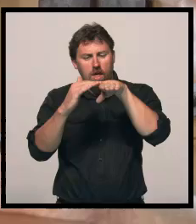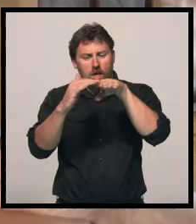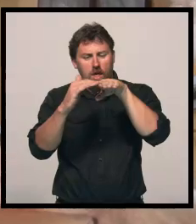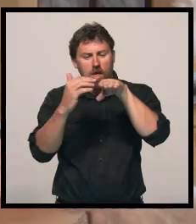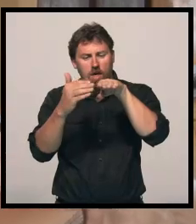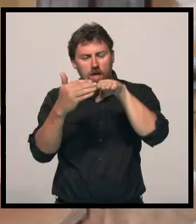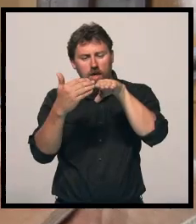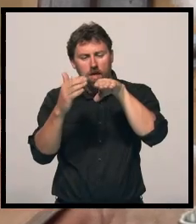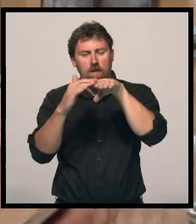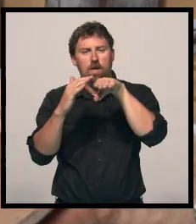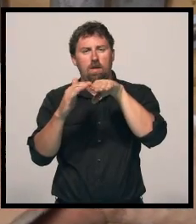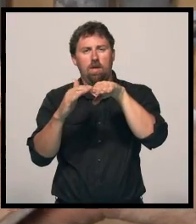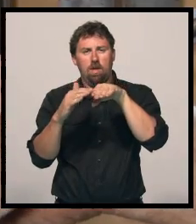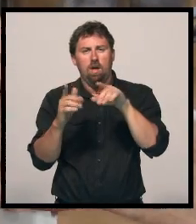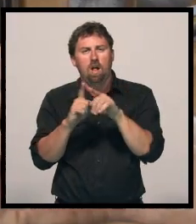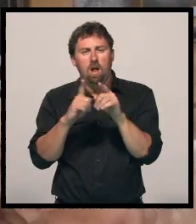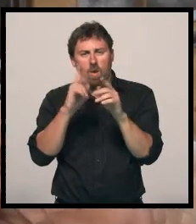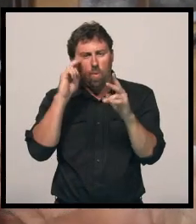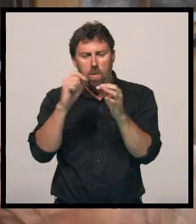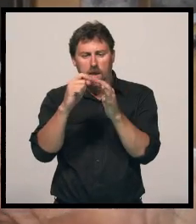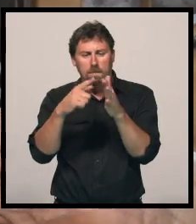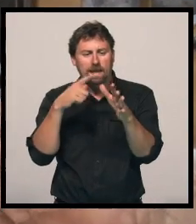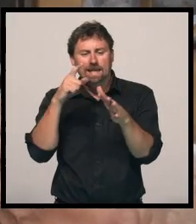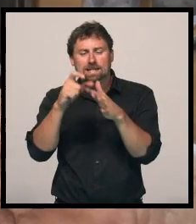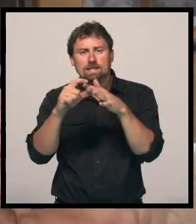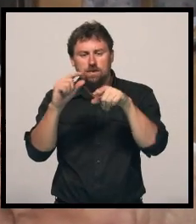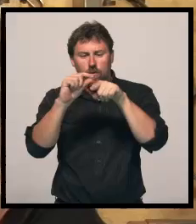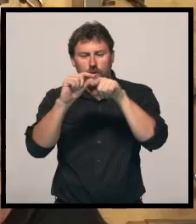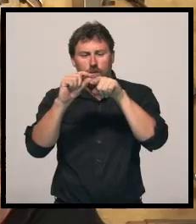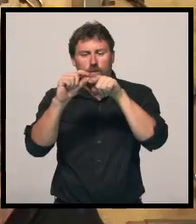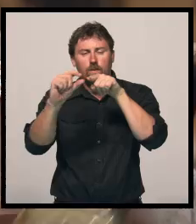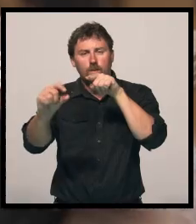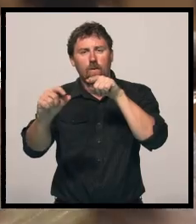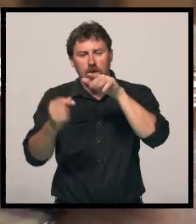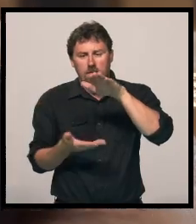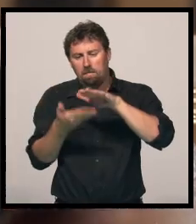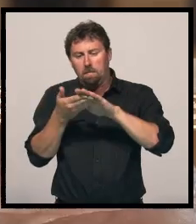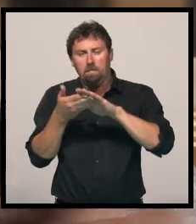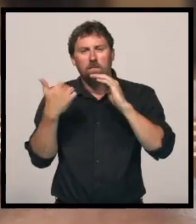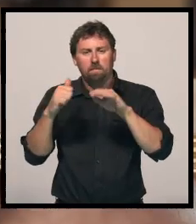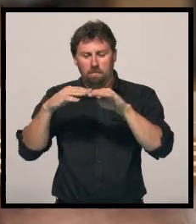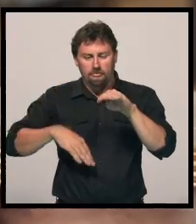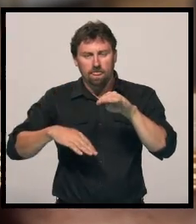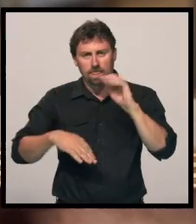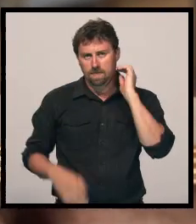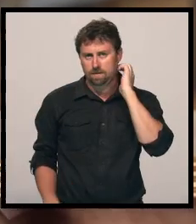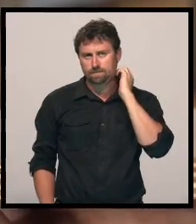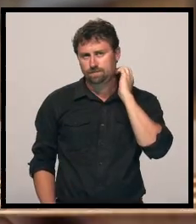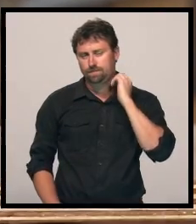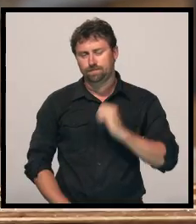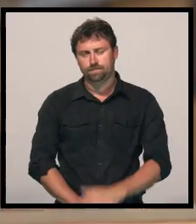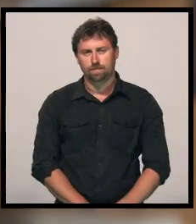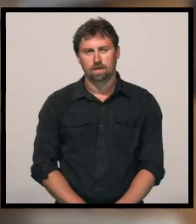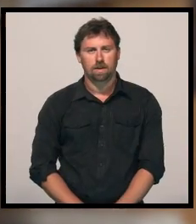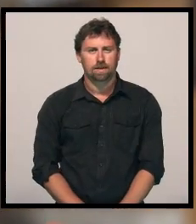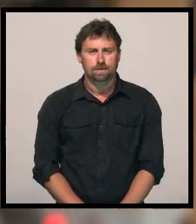on the inside and that'll give you a bead on the inside. So you don't want a lot of glue on the inside, but you want it on the edges